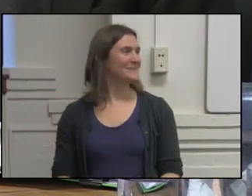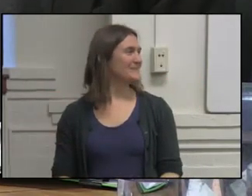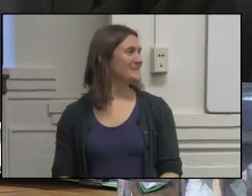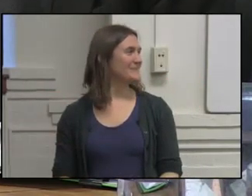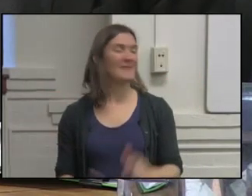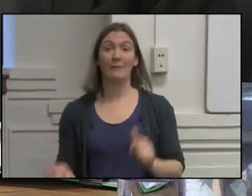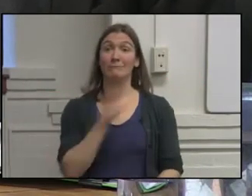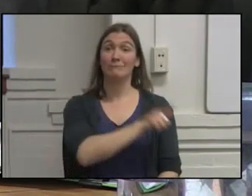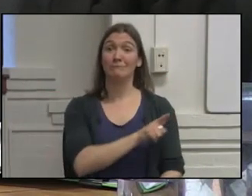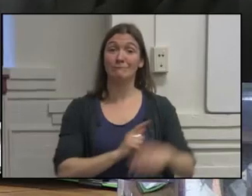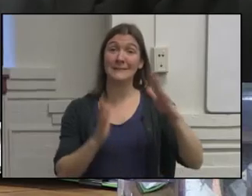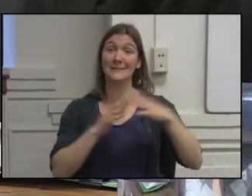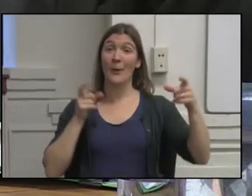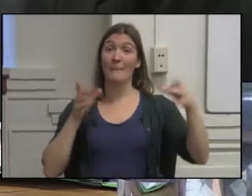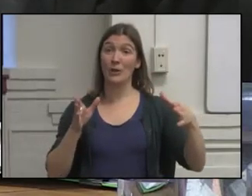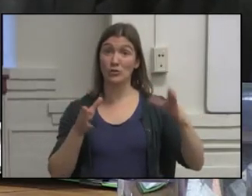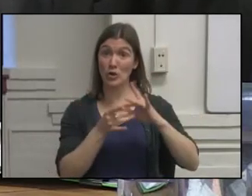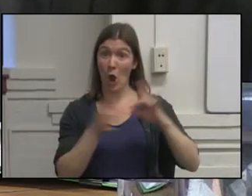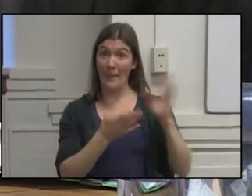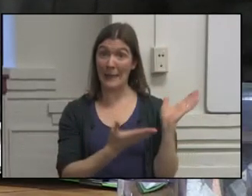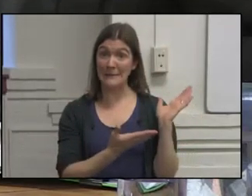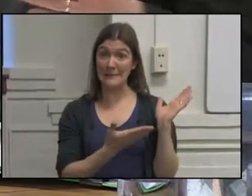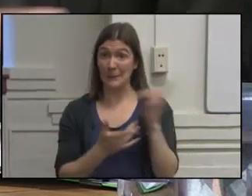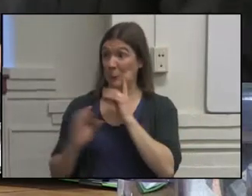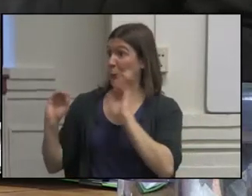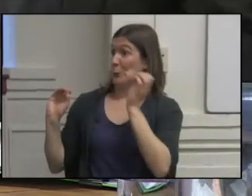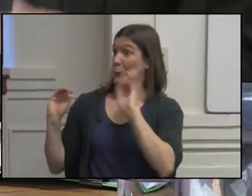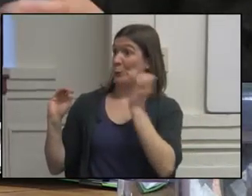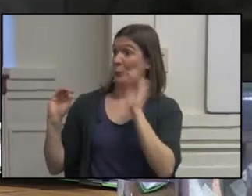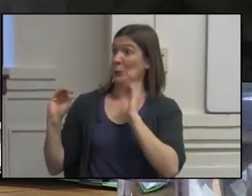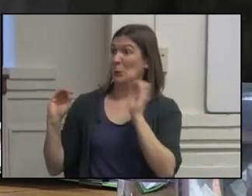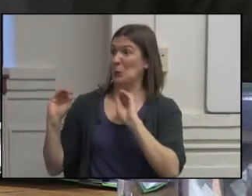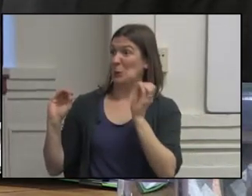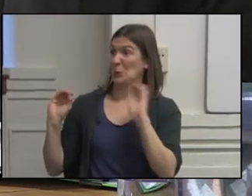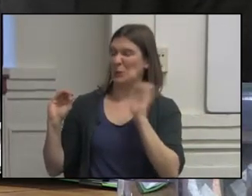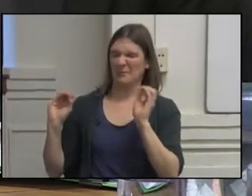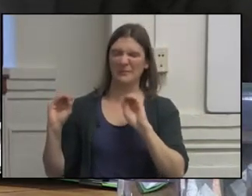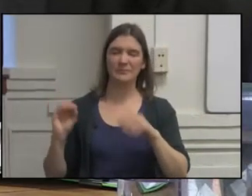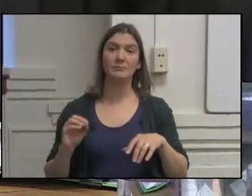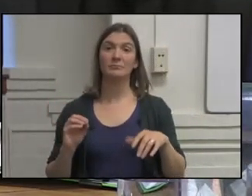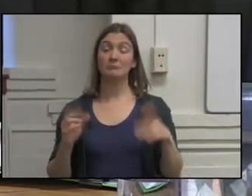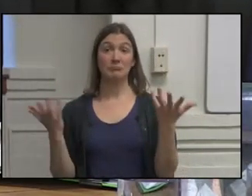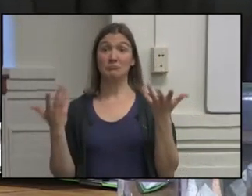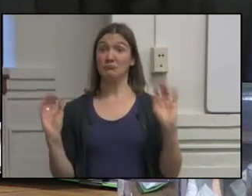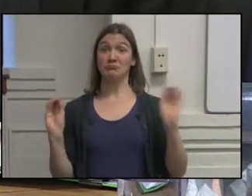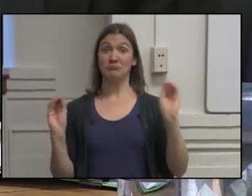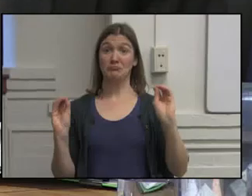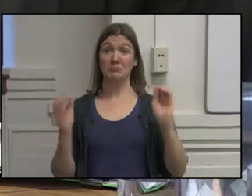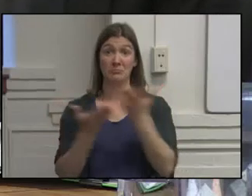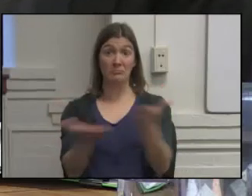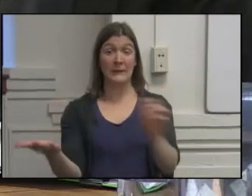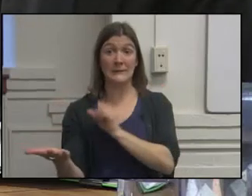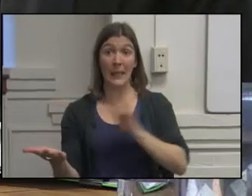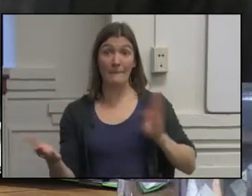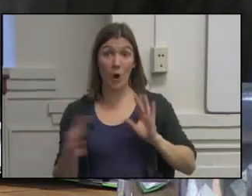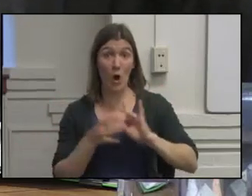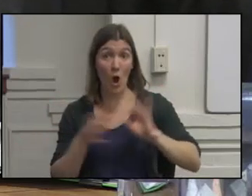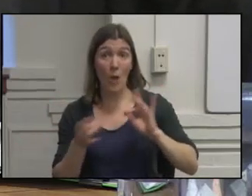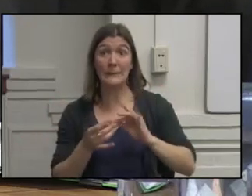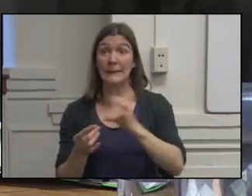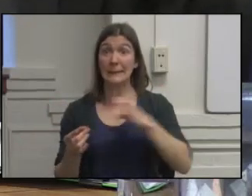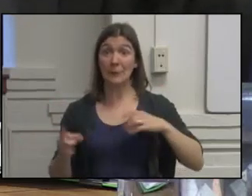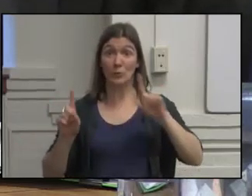And I'll turn it over to Peter. Do you have some remarks? I also don't have anything outside of our agenda items this evening. So. Great. Are there other members of the board that